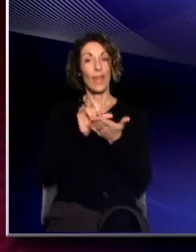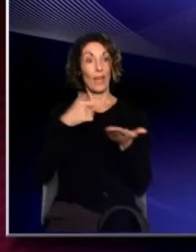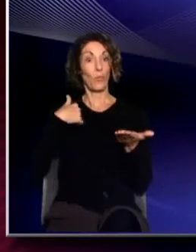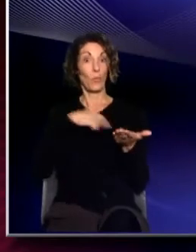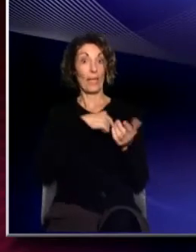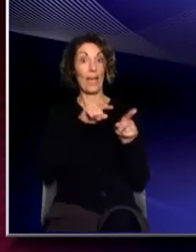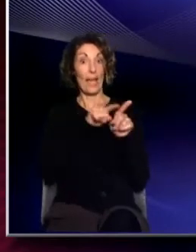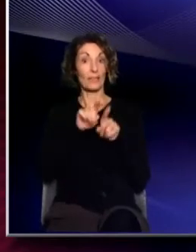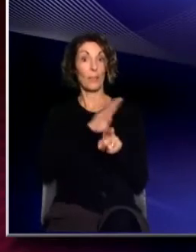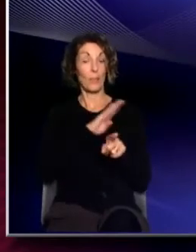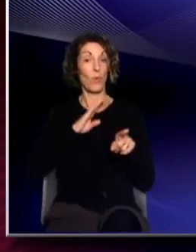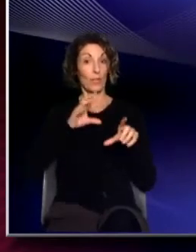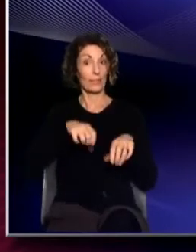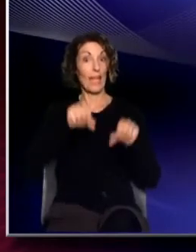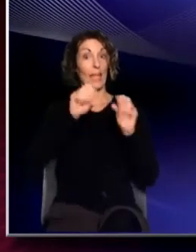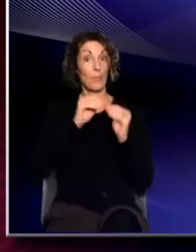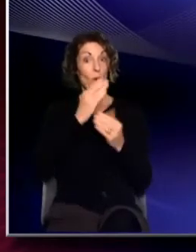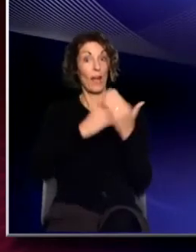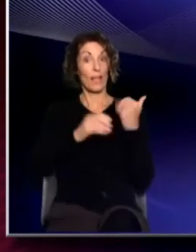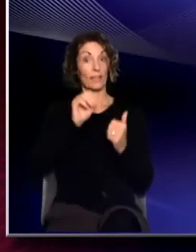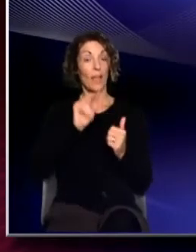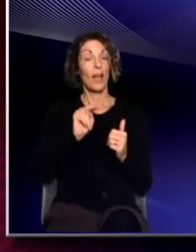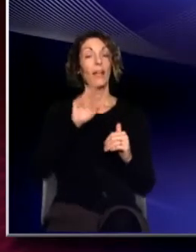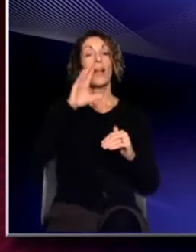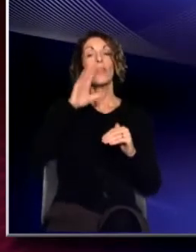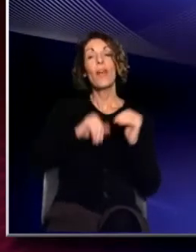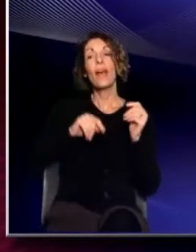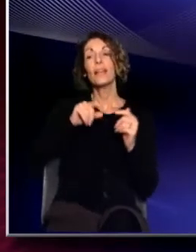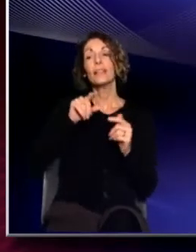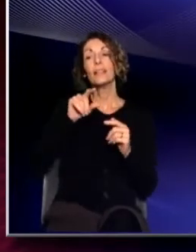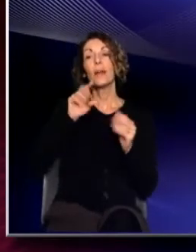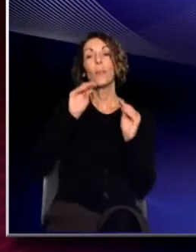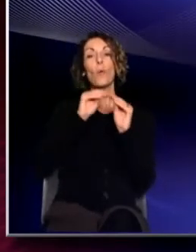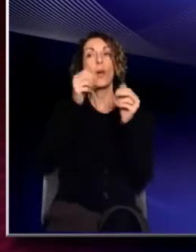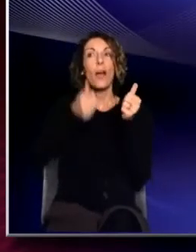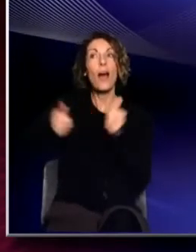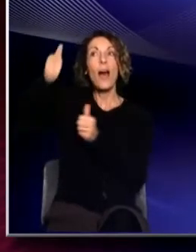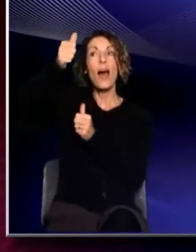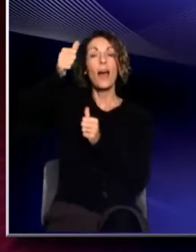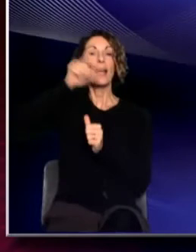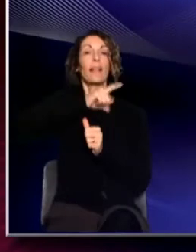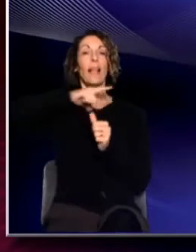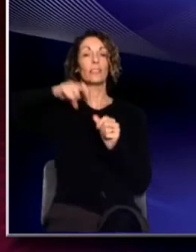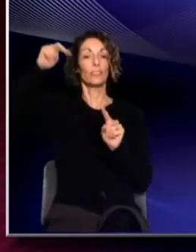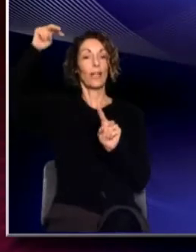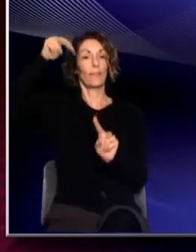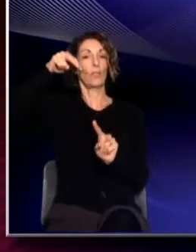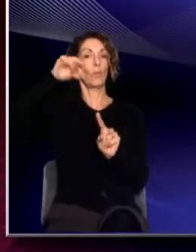board, as opposed to a much higher level legislative look at it.